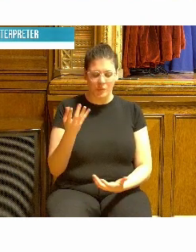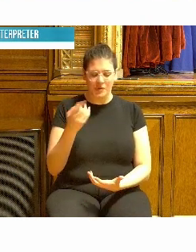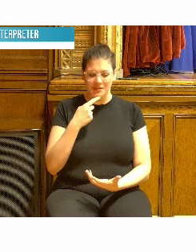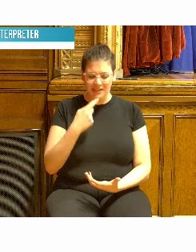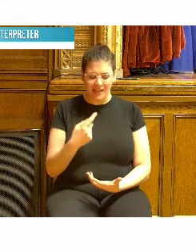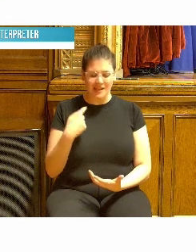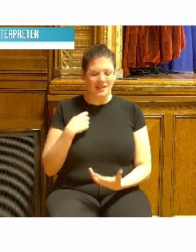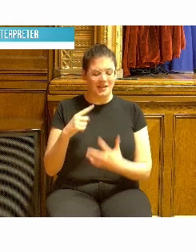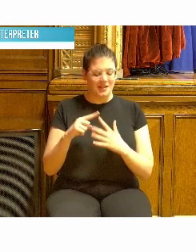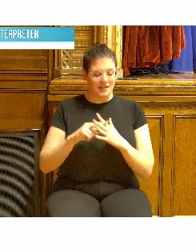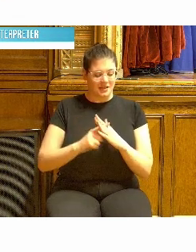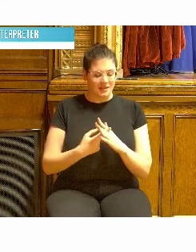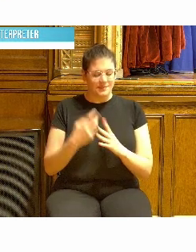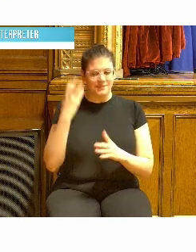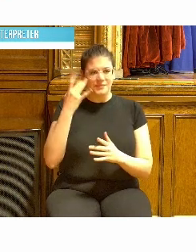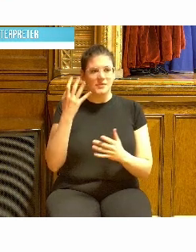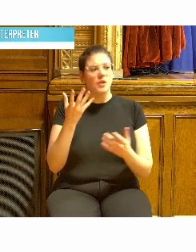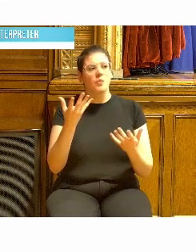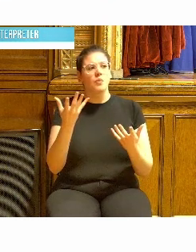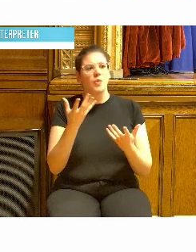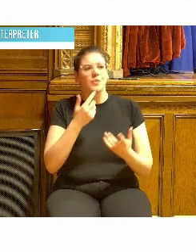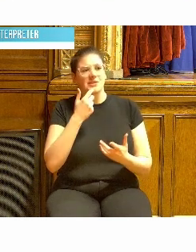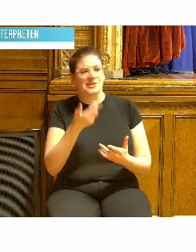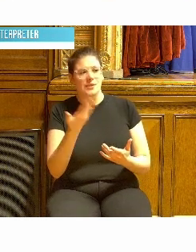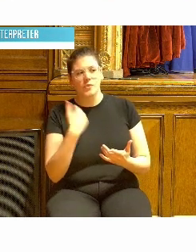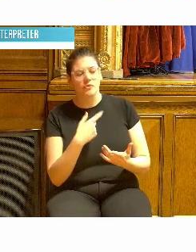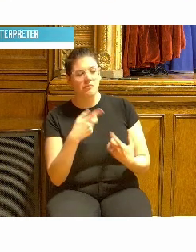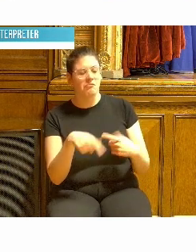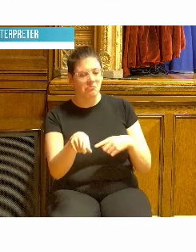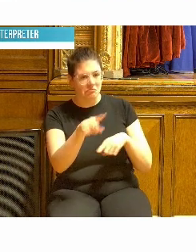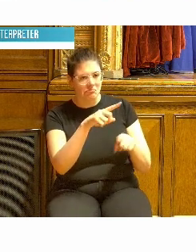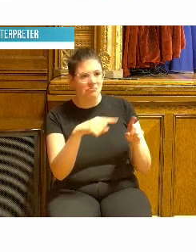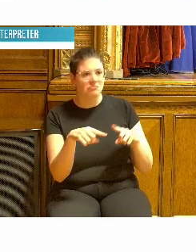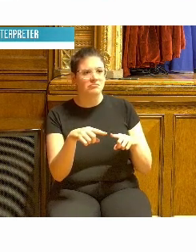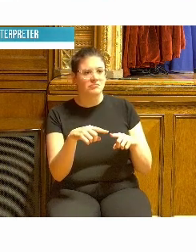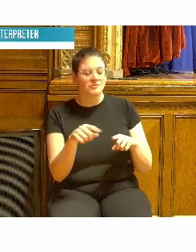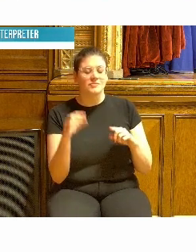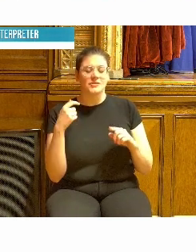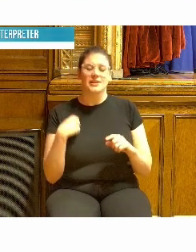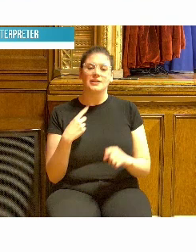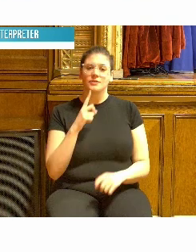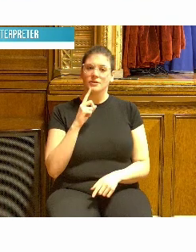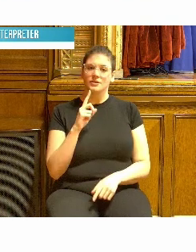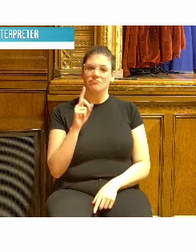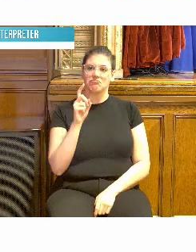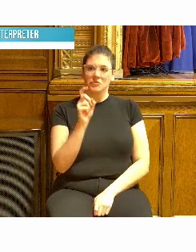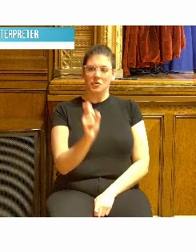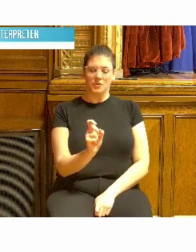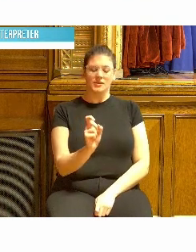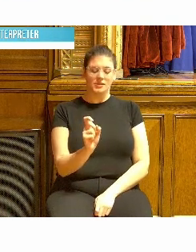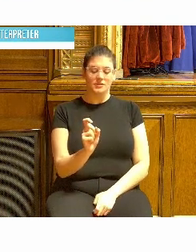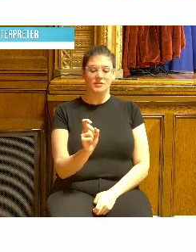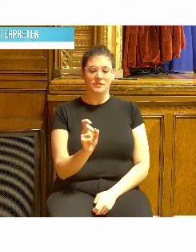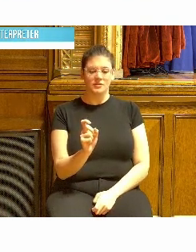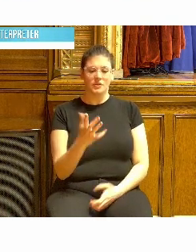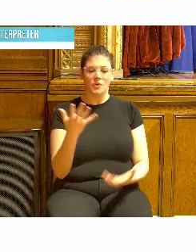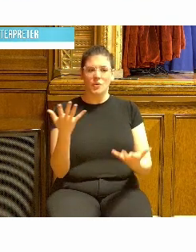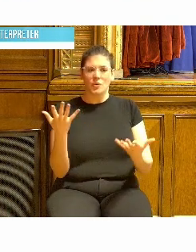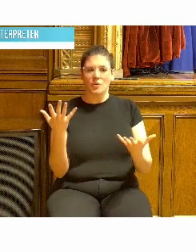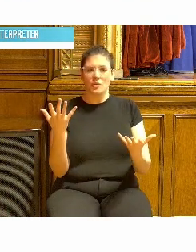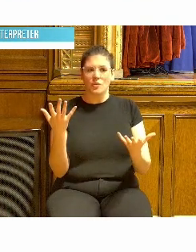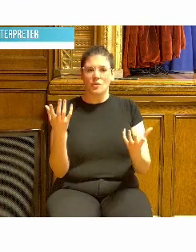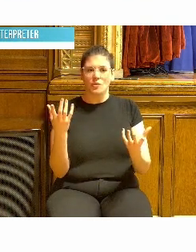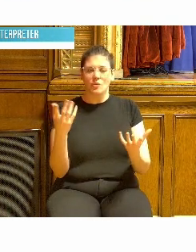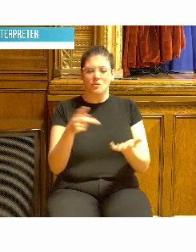things that people have already said. And the question is, what will reparation do